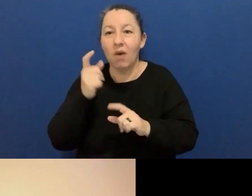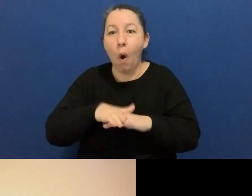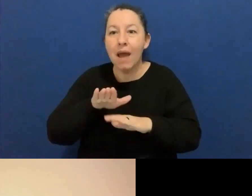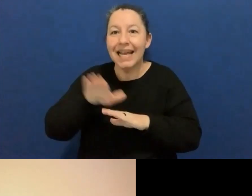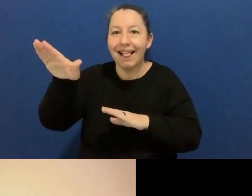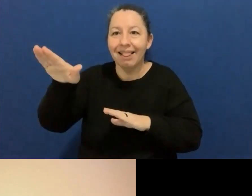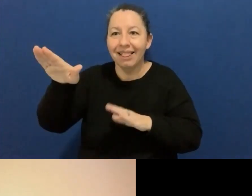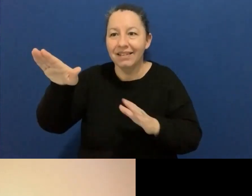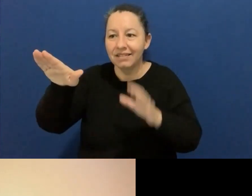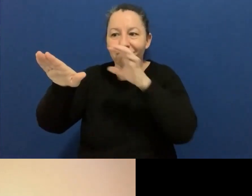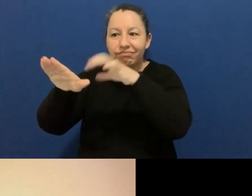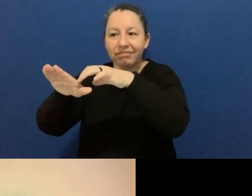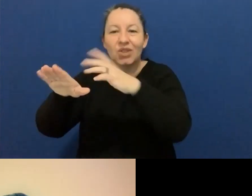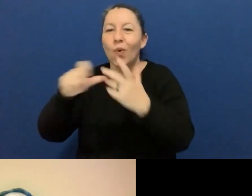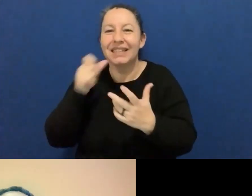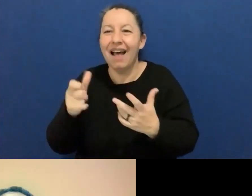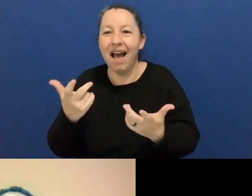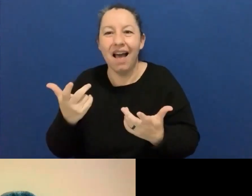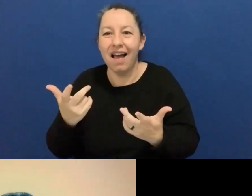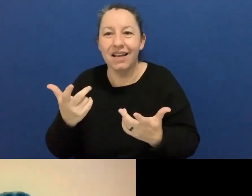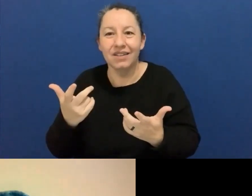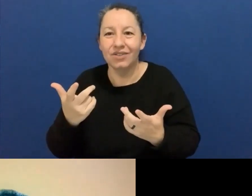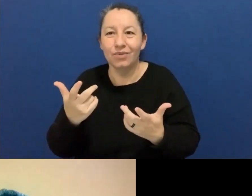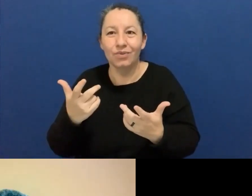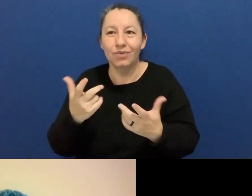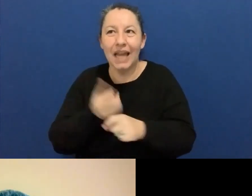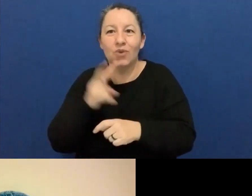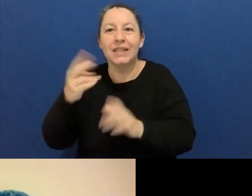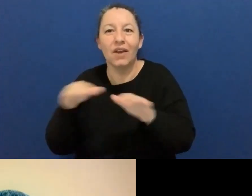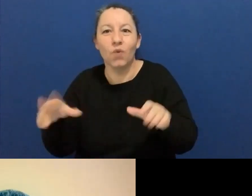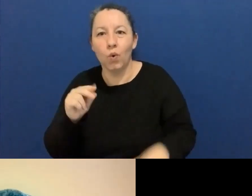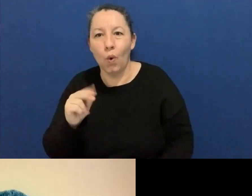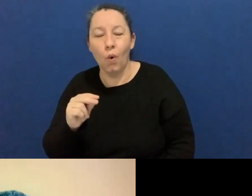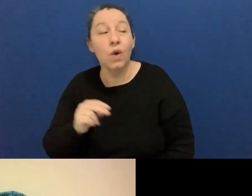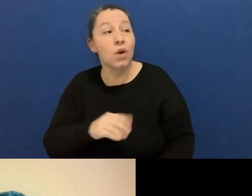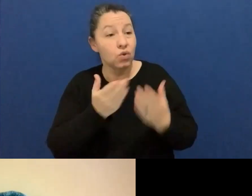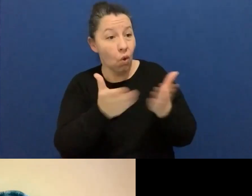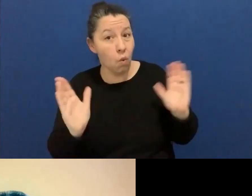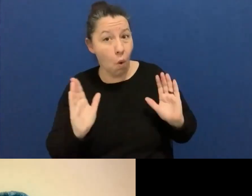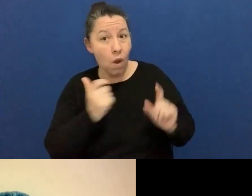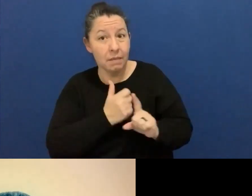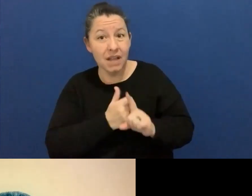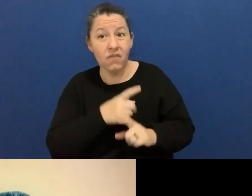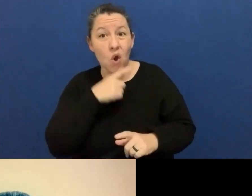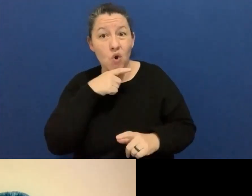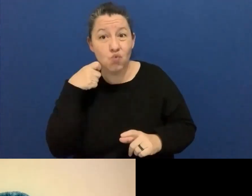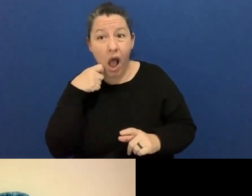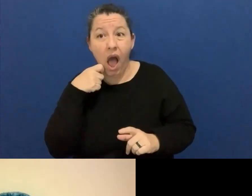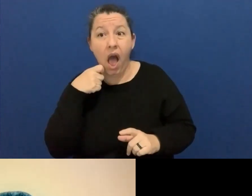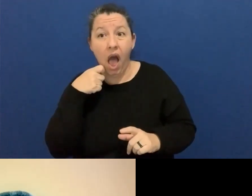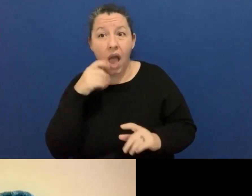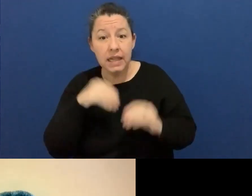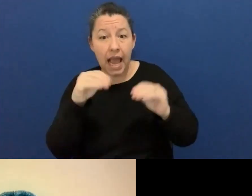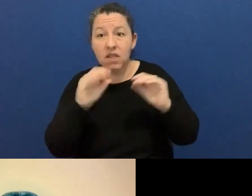floor. And the walls themselves, so all dry laid, no mortar, and is there any sort